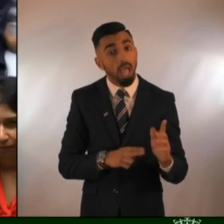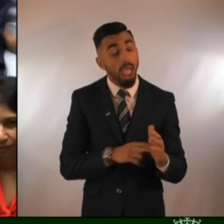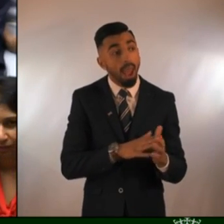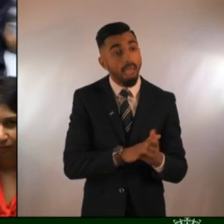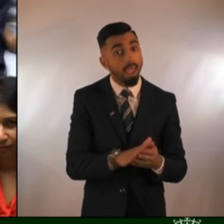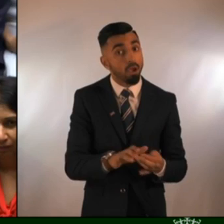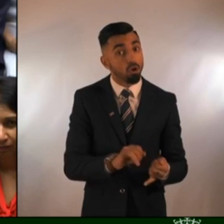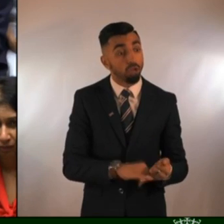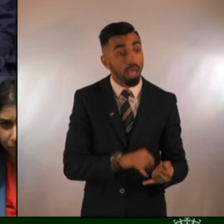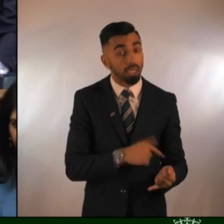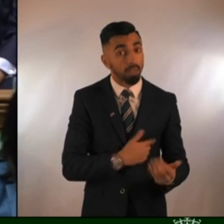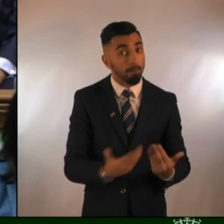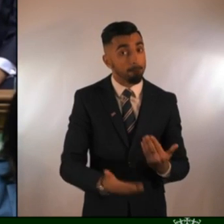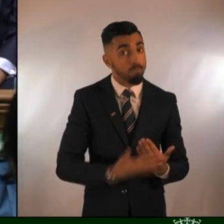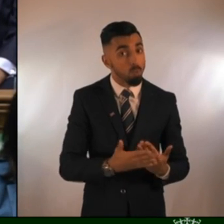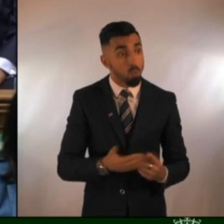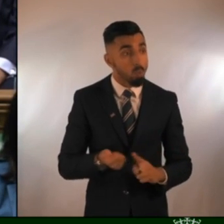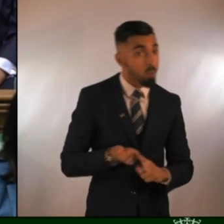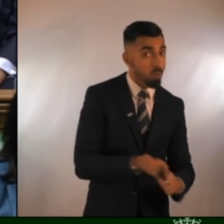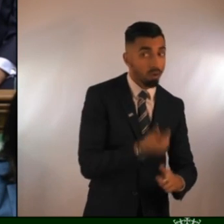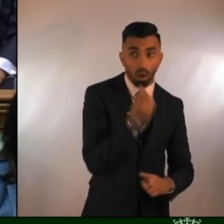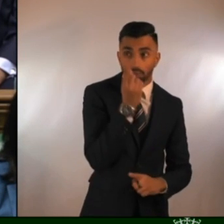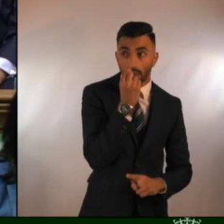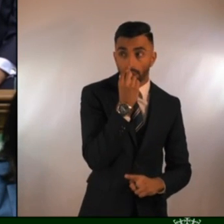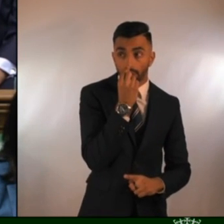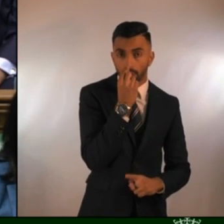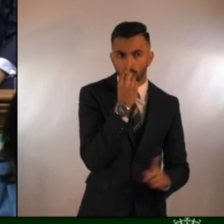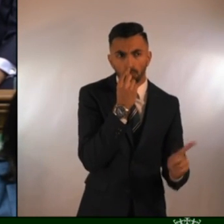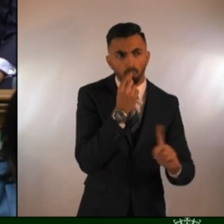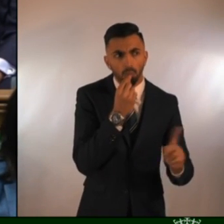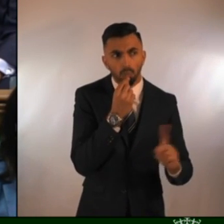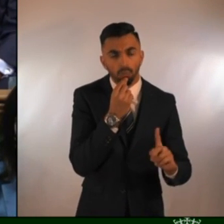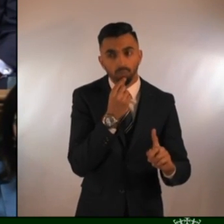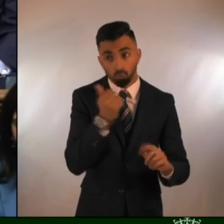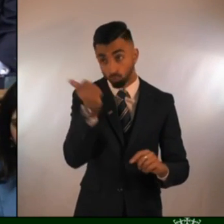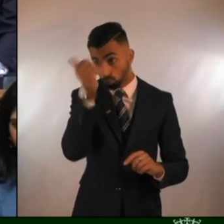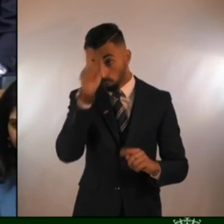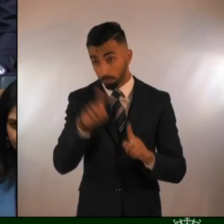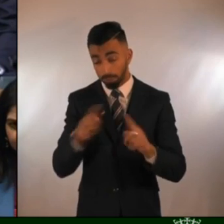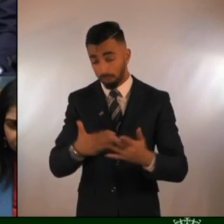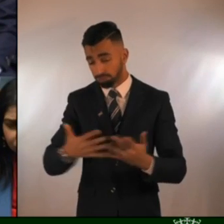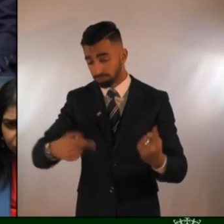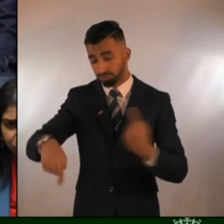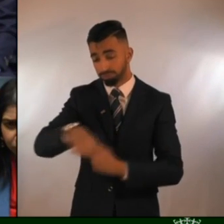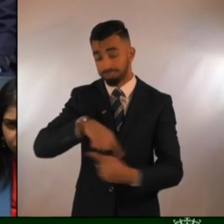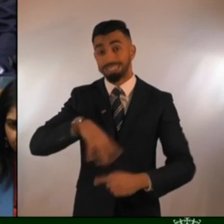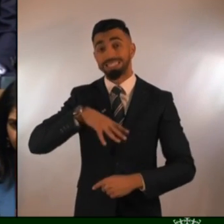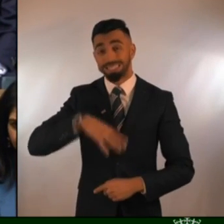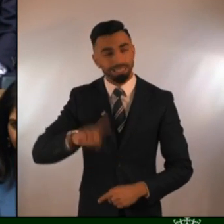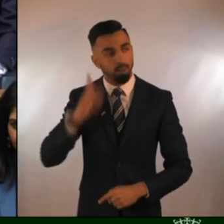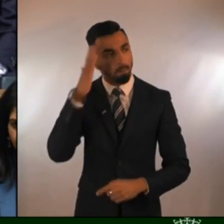services. First, mental health support can be critical for many people, and particularly for our